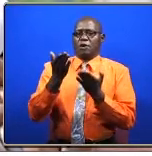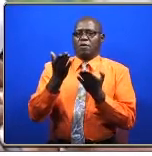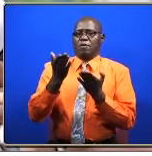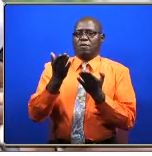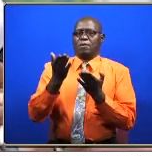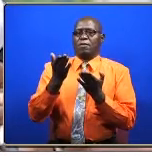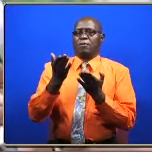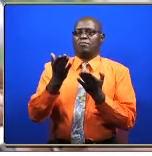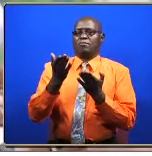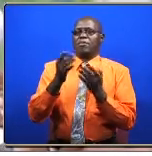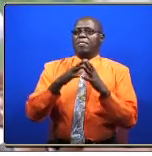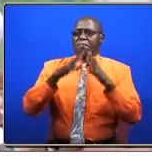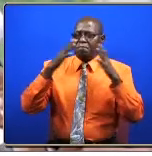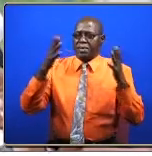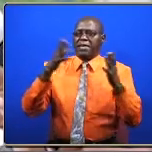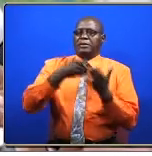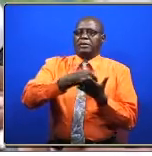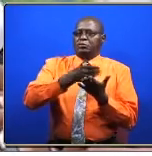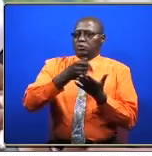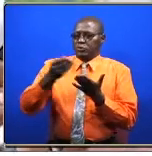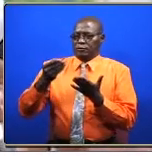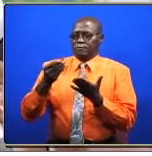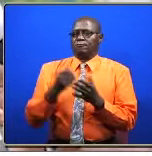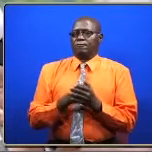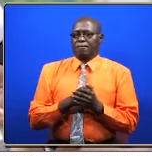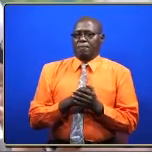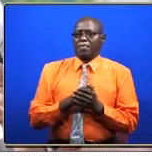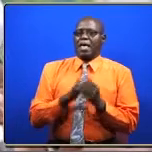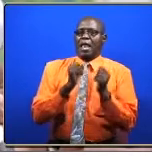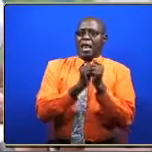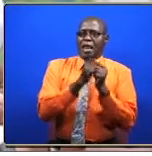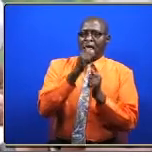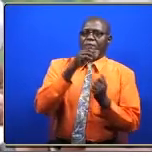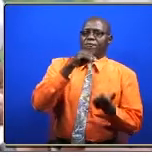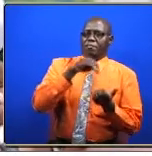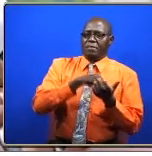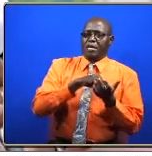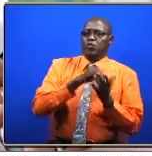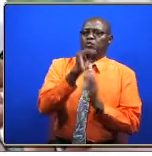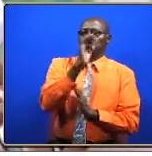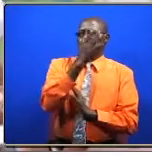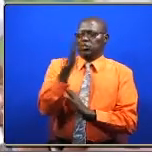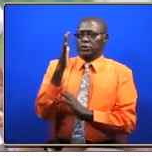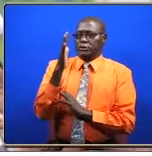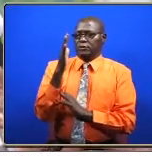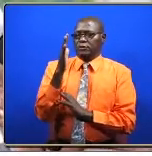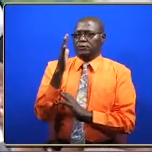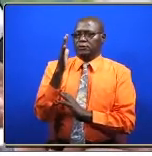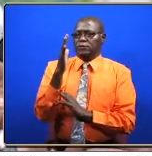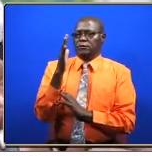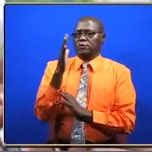biggest distribution of 11 million tree seedlings, indigenous tree